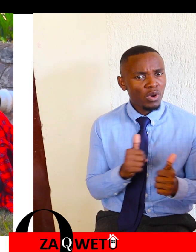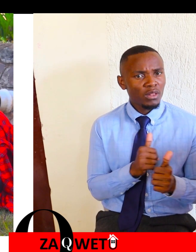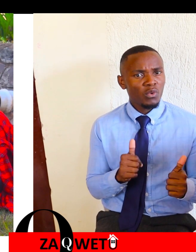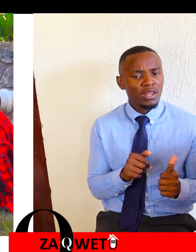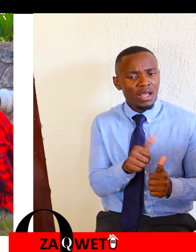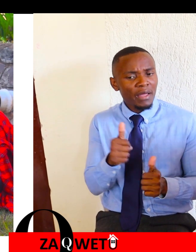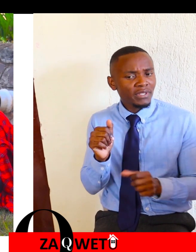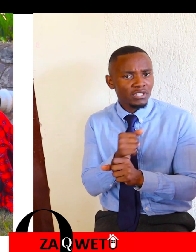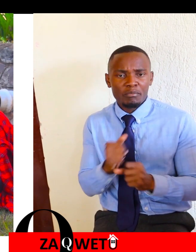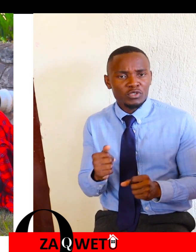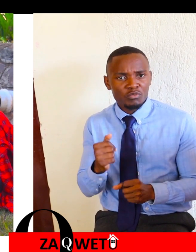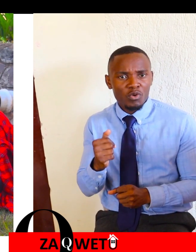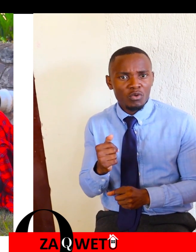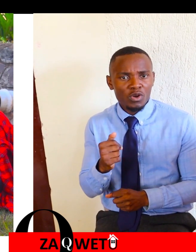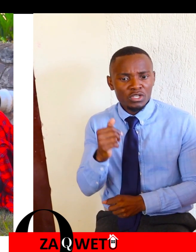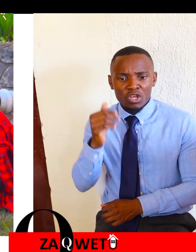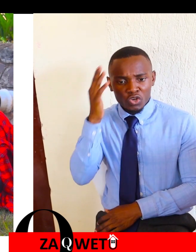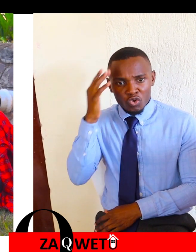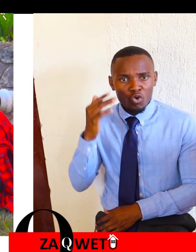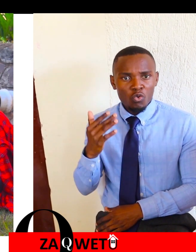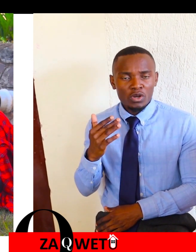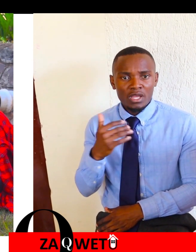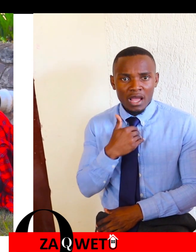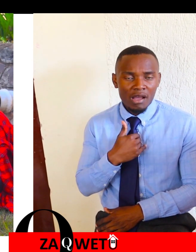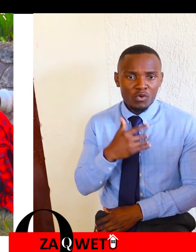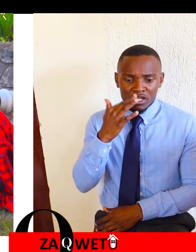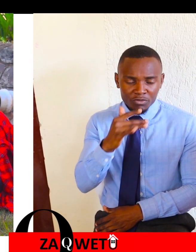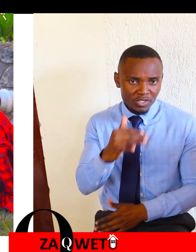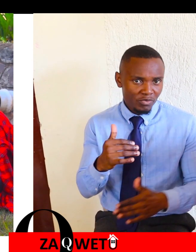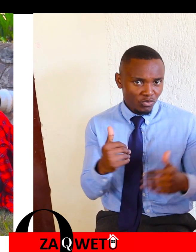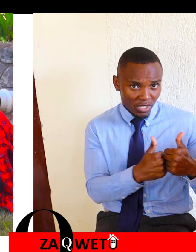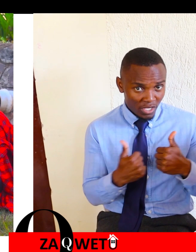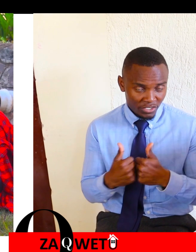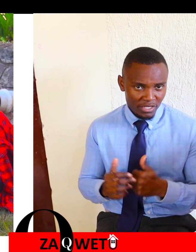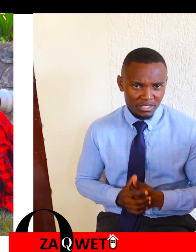to be considered a stutterer or too